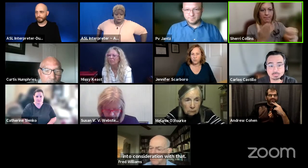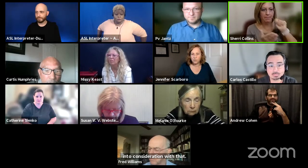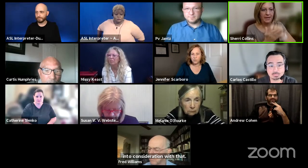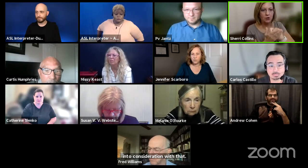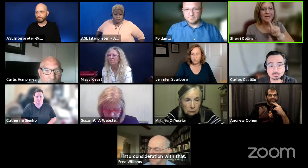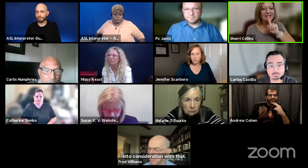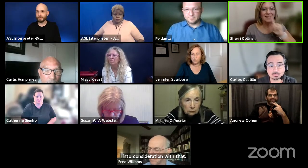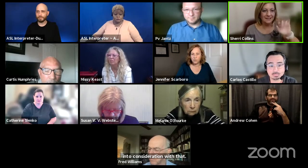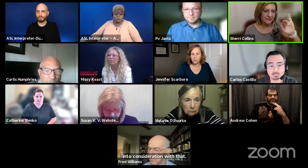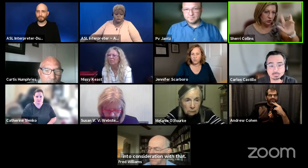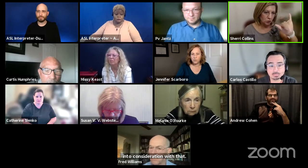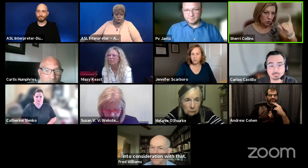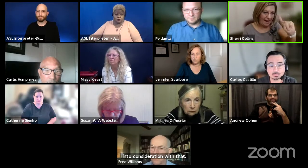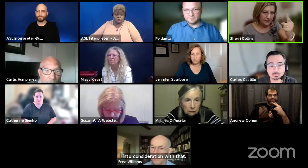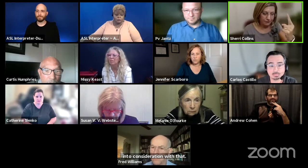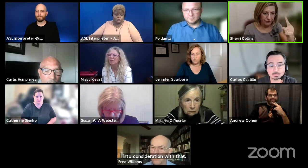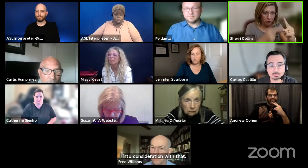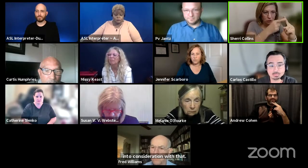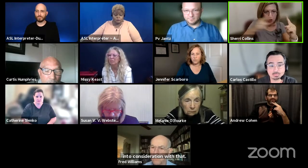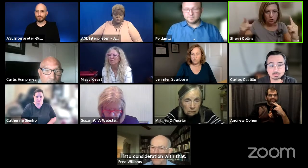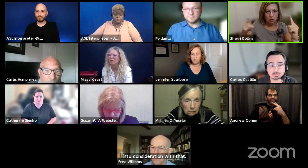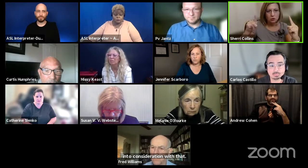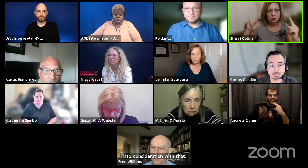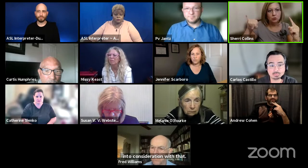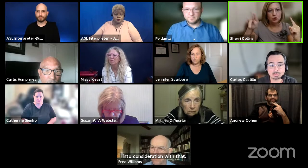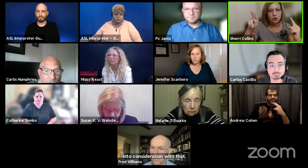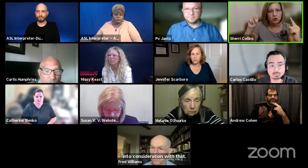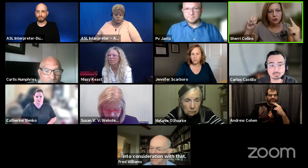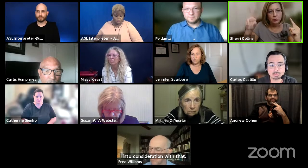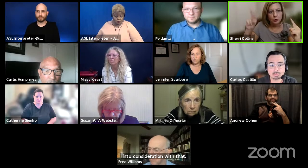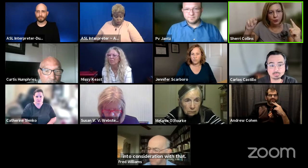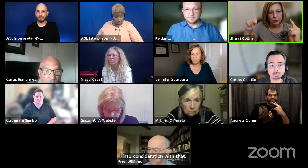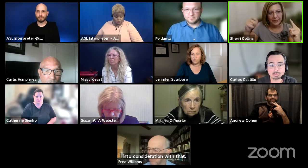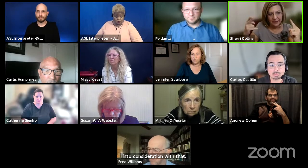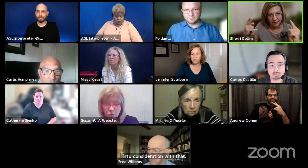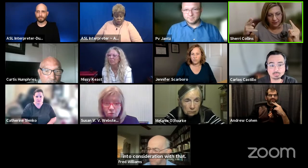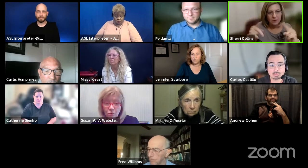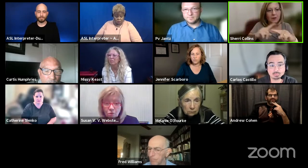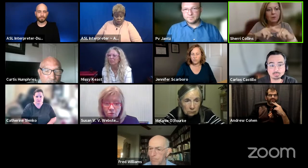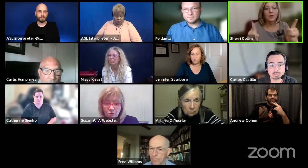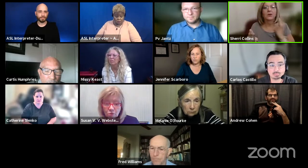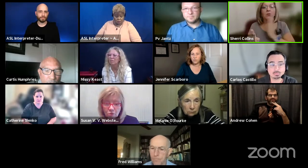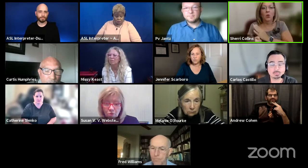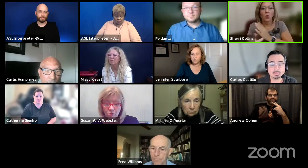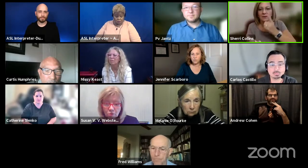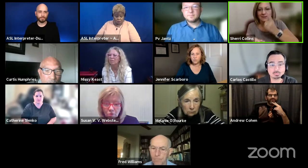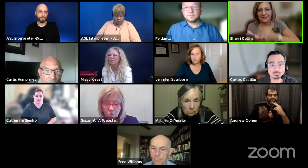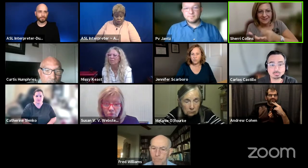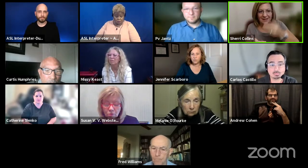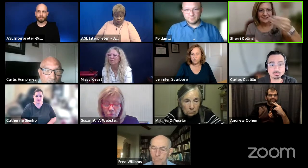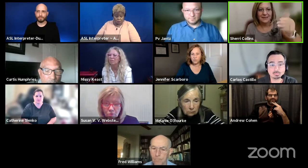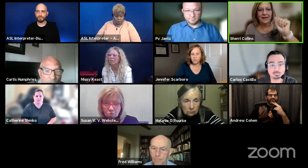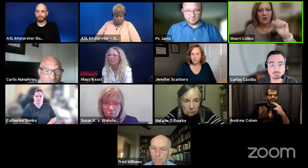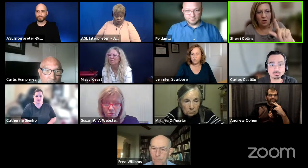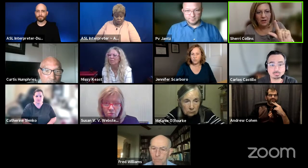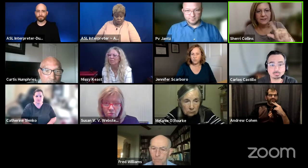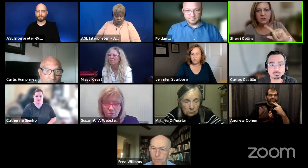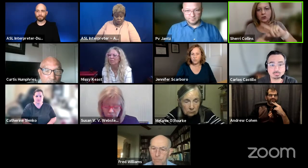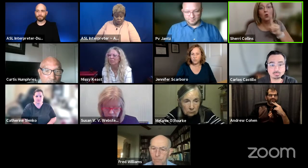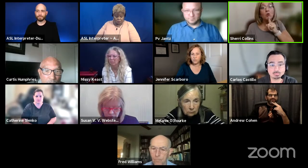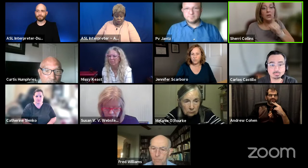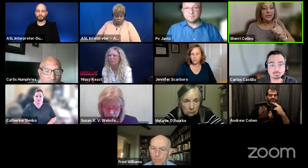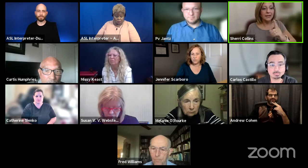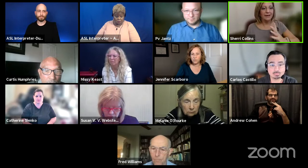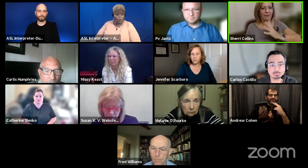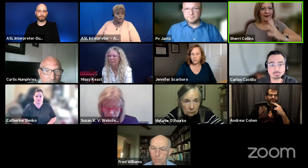evaluation period is July the 1st to June 30th. But the board discussed in